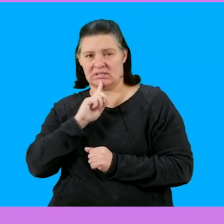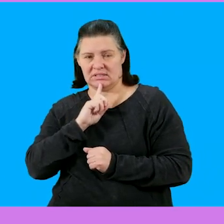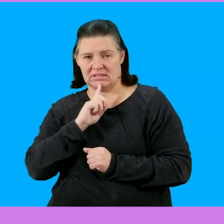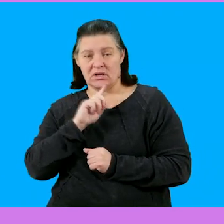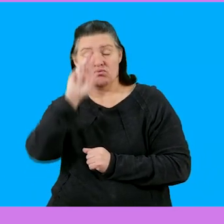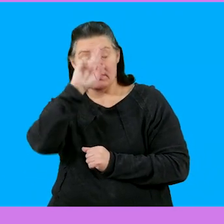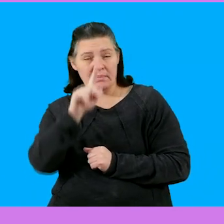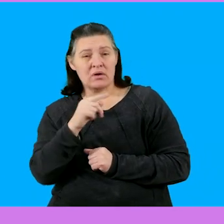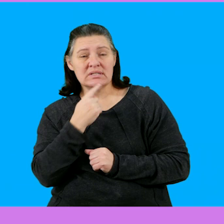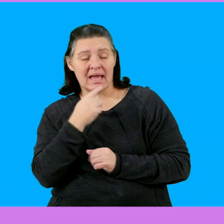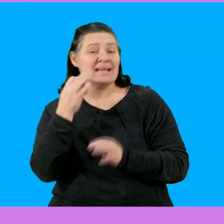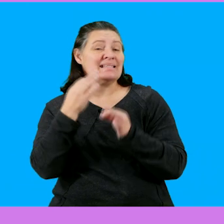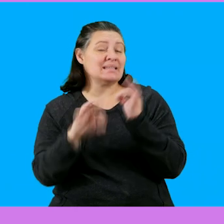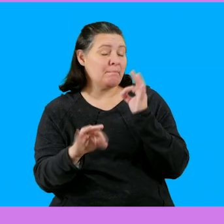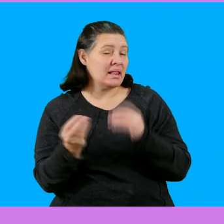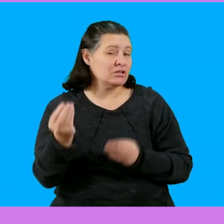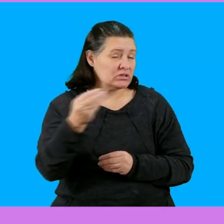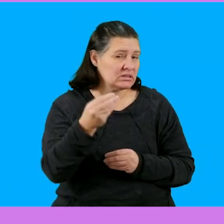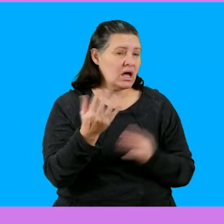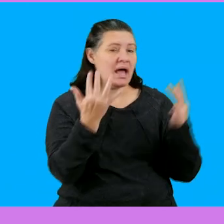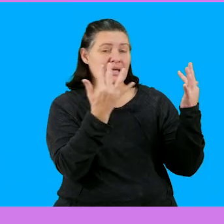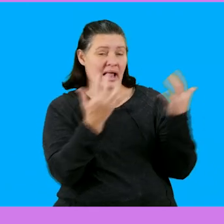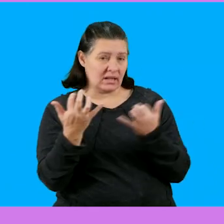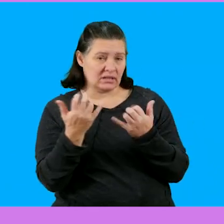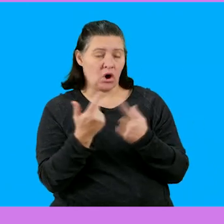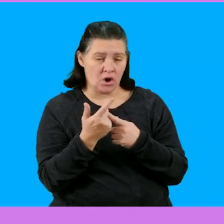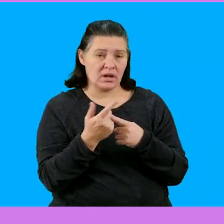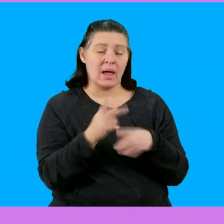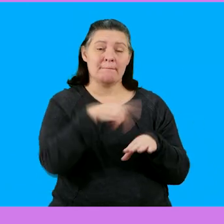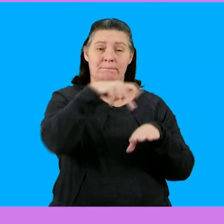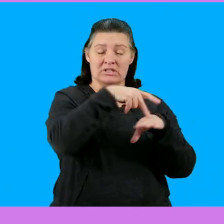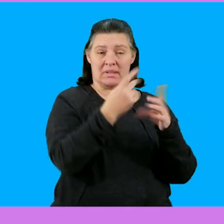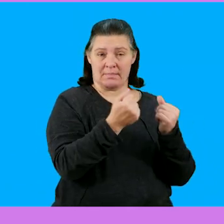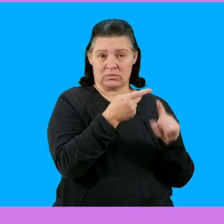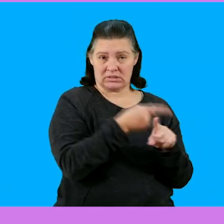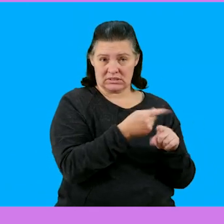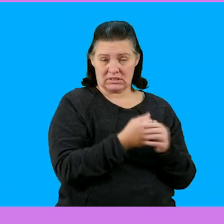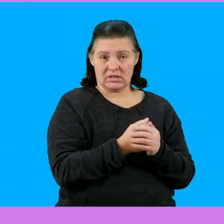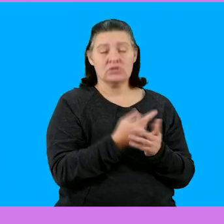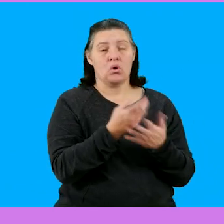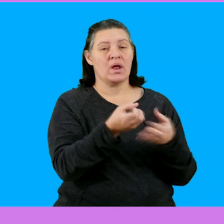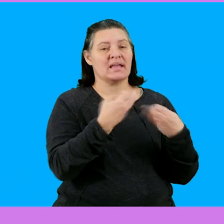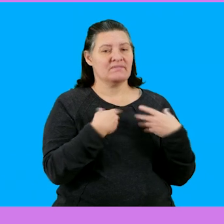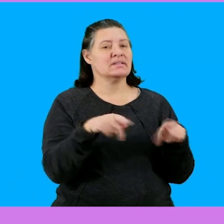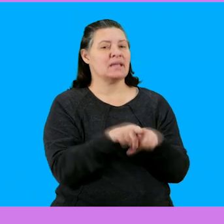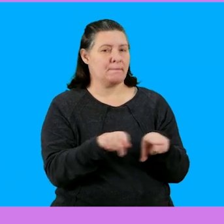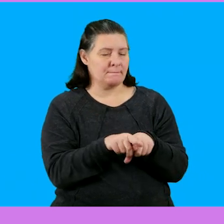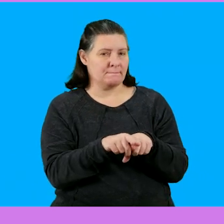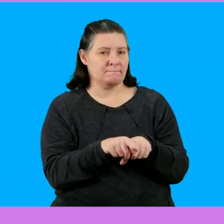175,000. Remember, we indicated with simple interest, we calculated on the principal amount, right? So that will also give us